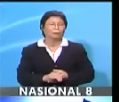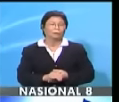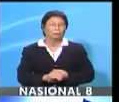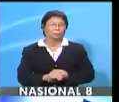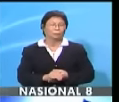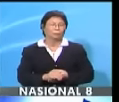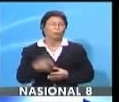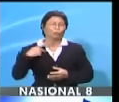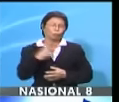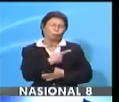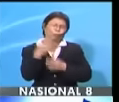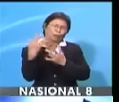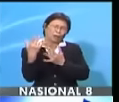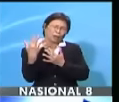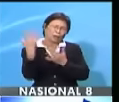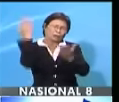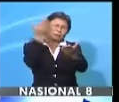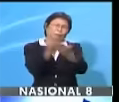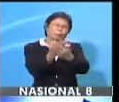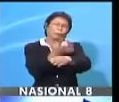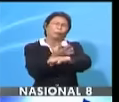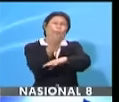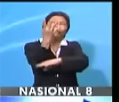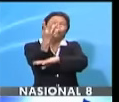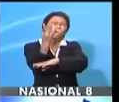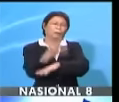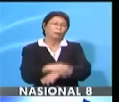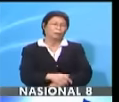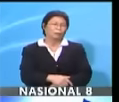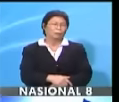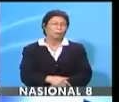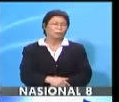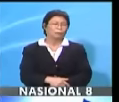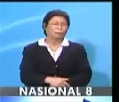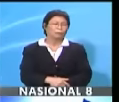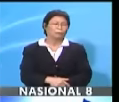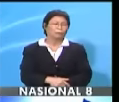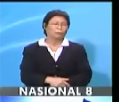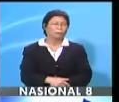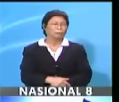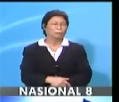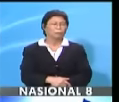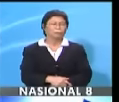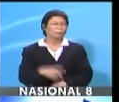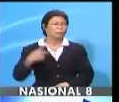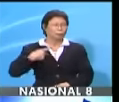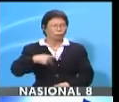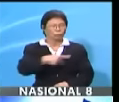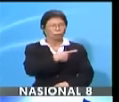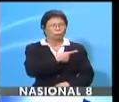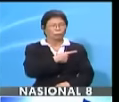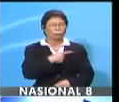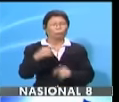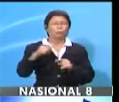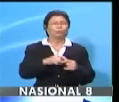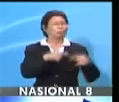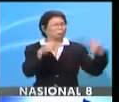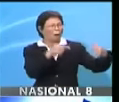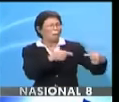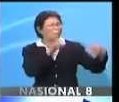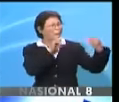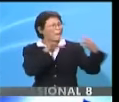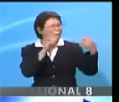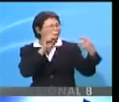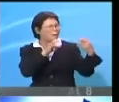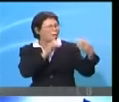We wait for until 4 something, you know. They have no choice, they bother, they do something for us already. We already started to argue with them already. You say